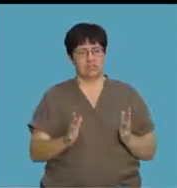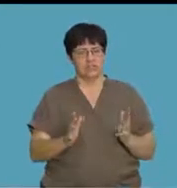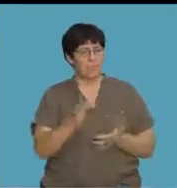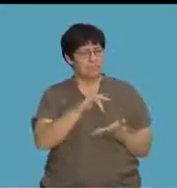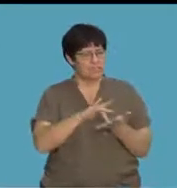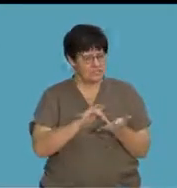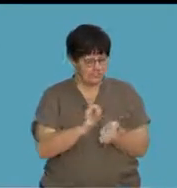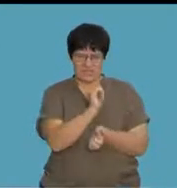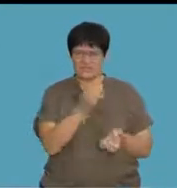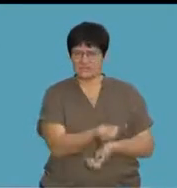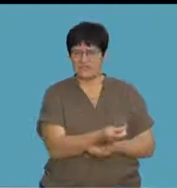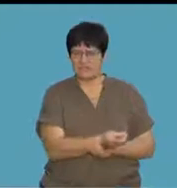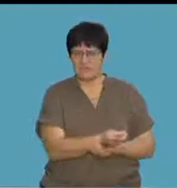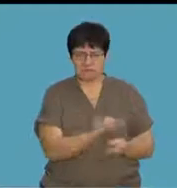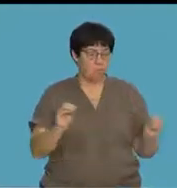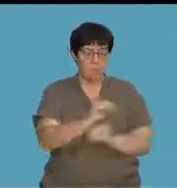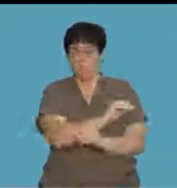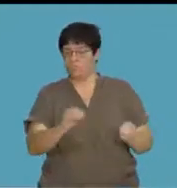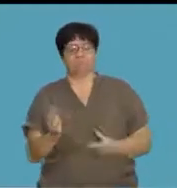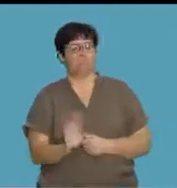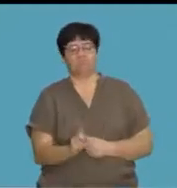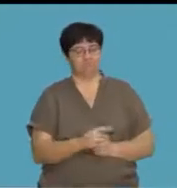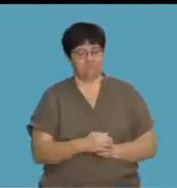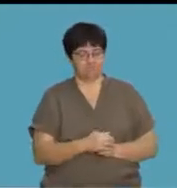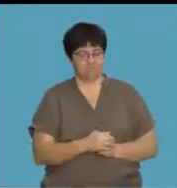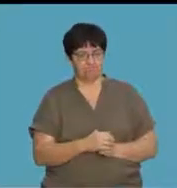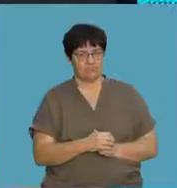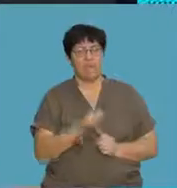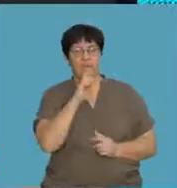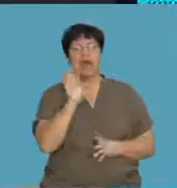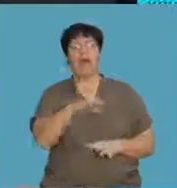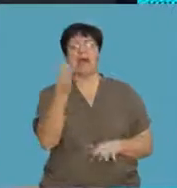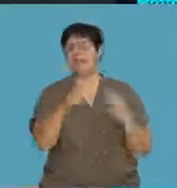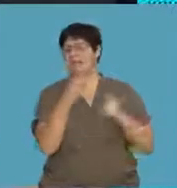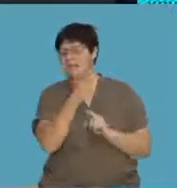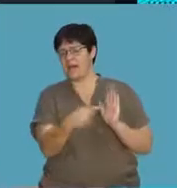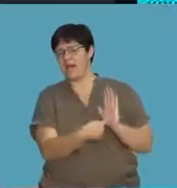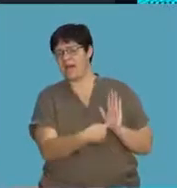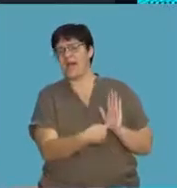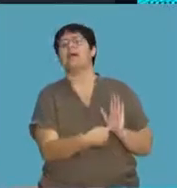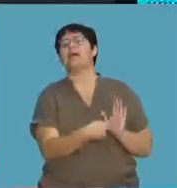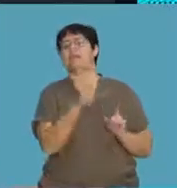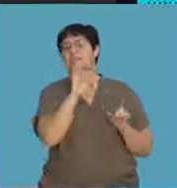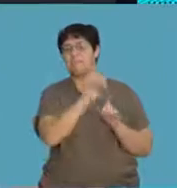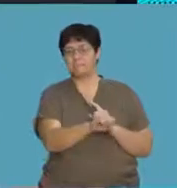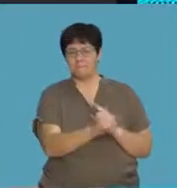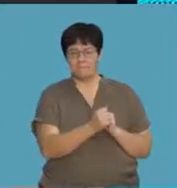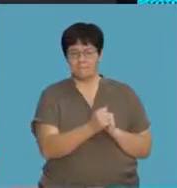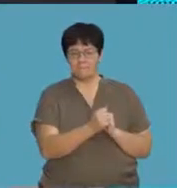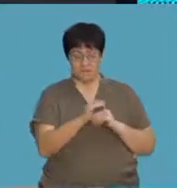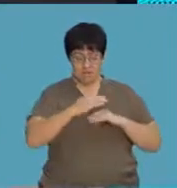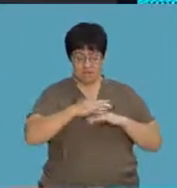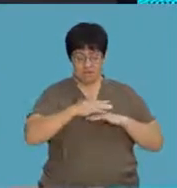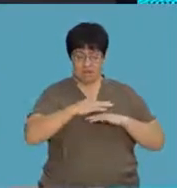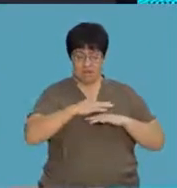position, okay? Now, also, you would also realize that when you carefully analyze that simulation, it shows that much as